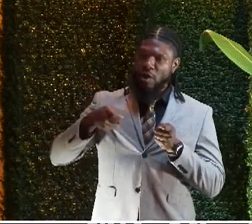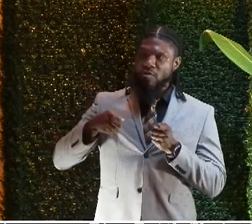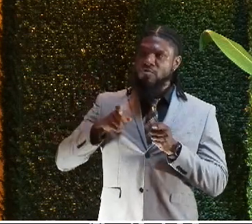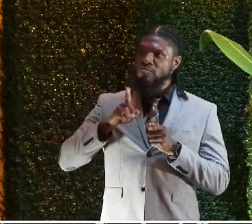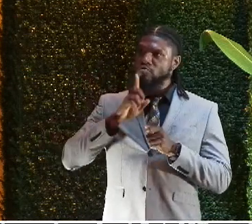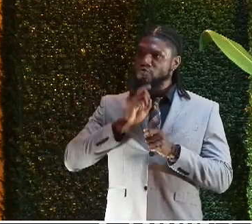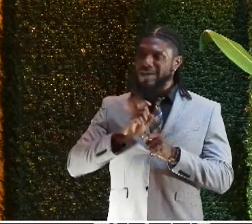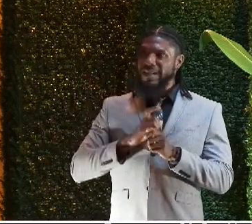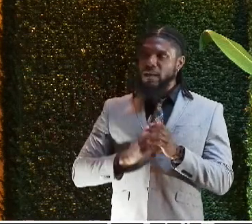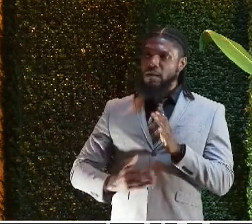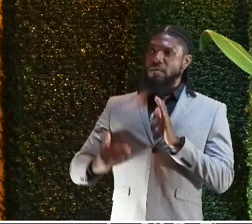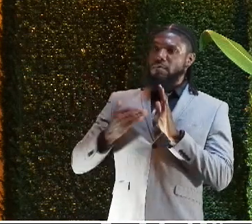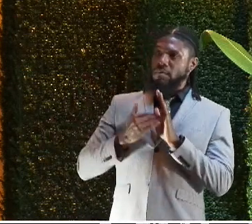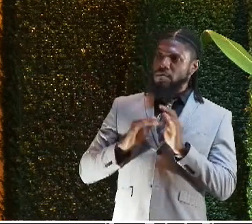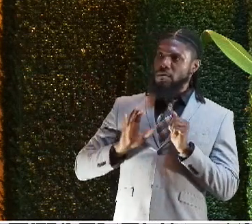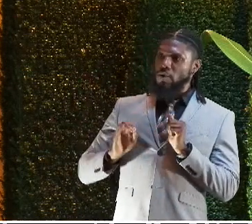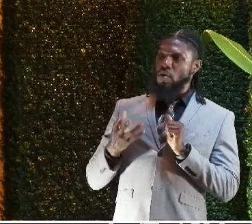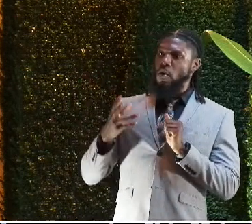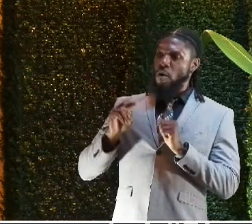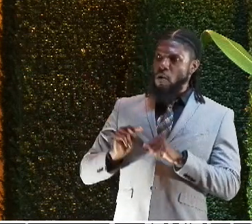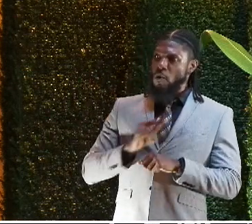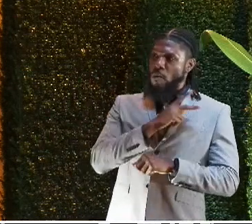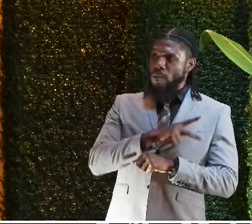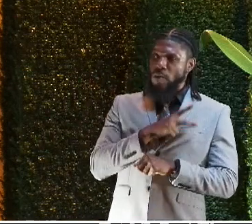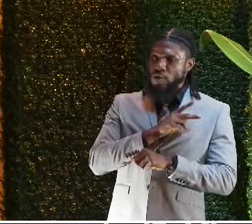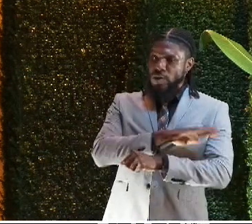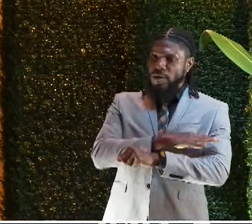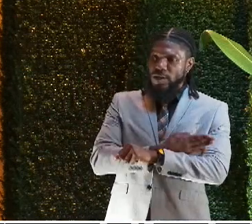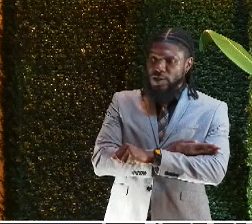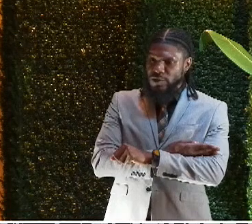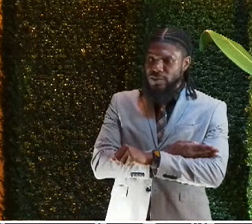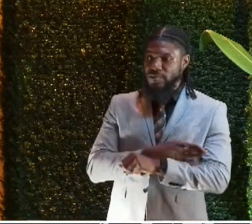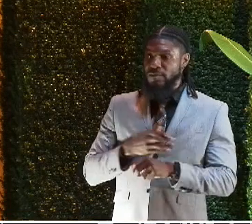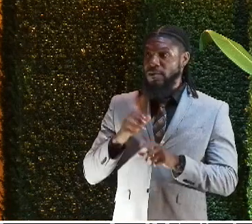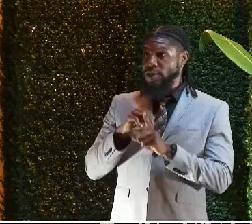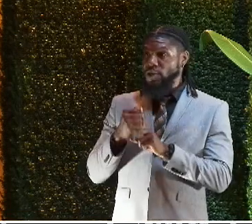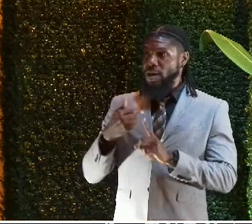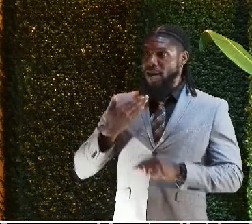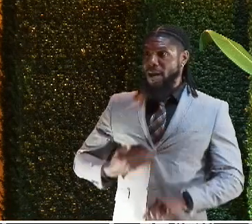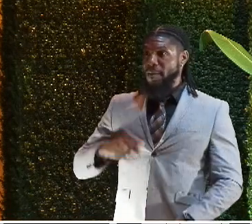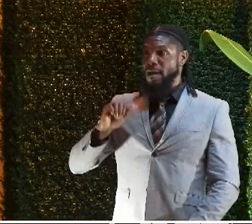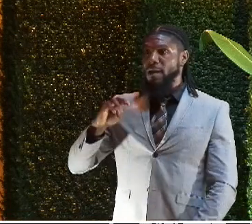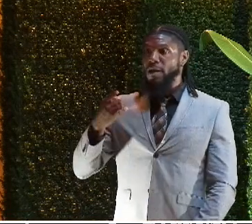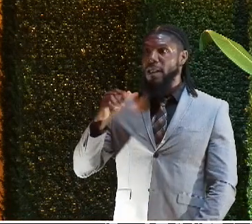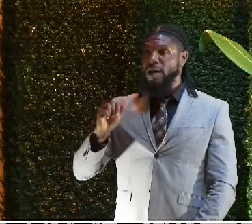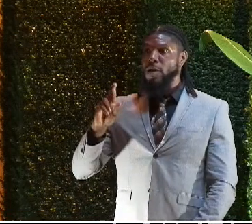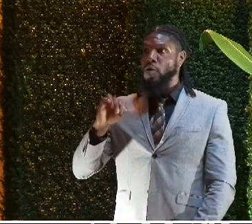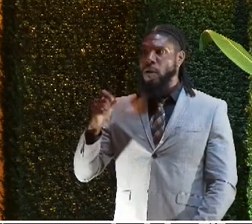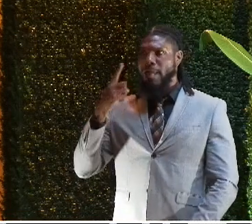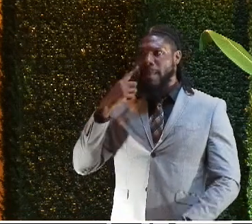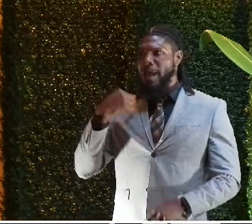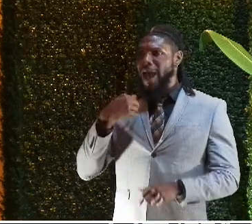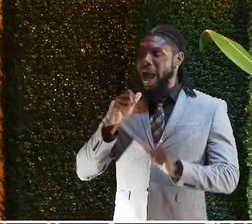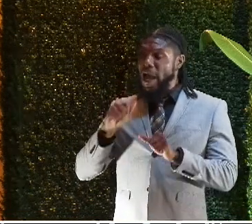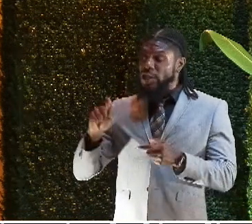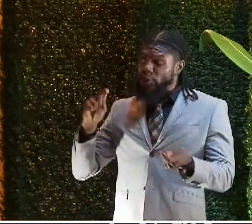personal energy. And here's the situation. I'm Angelica Ross, and I think that I can move mountains and do a lot of things, and I have and I can.